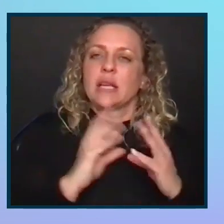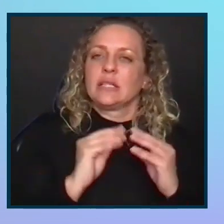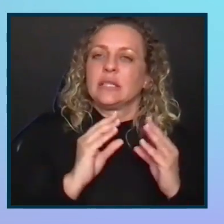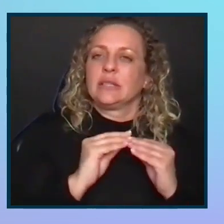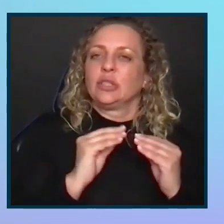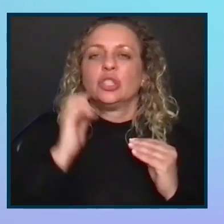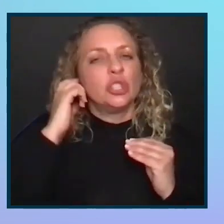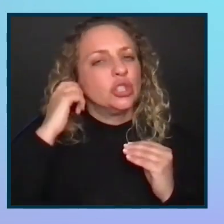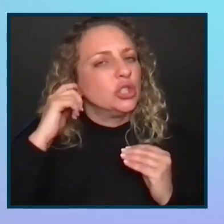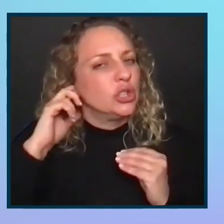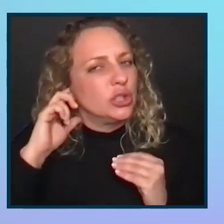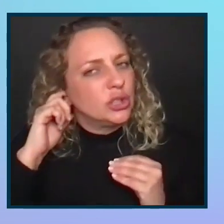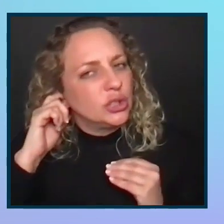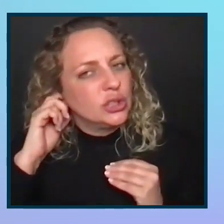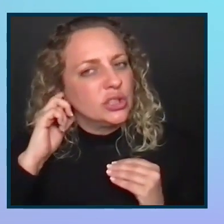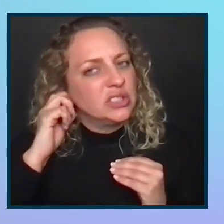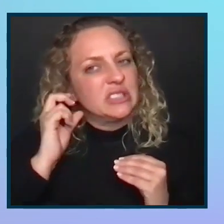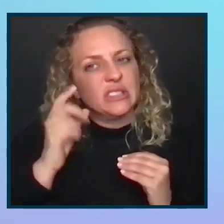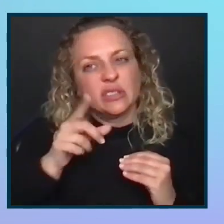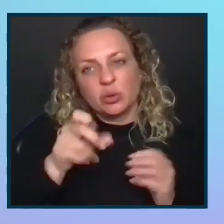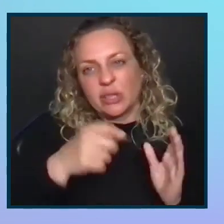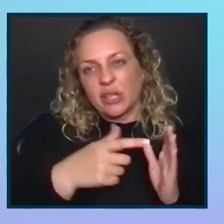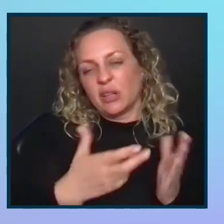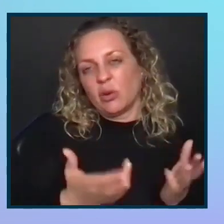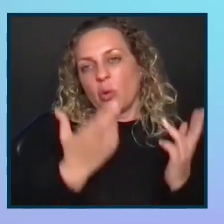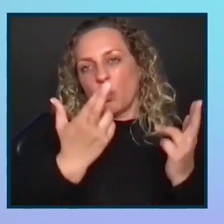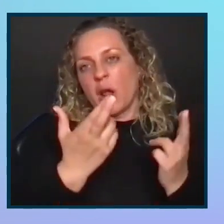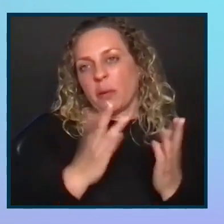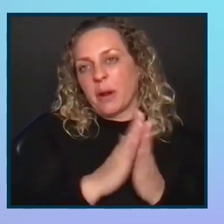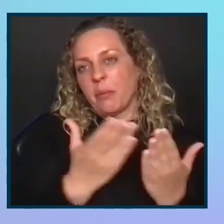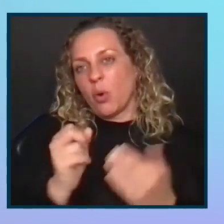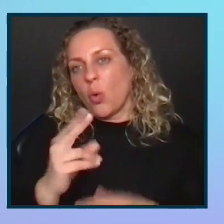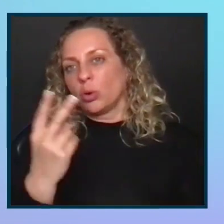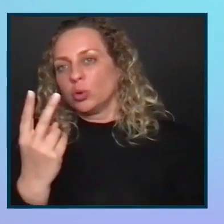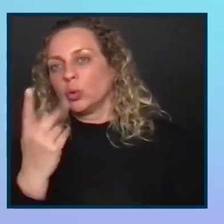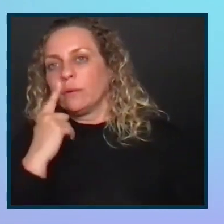Is there a book or two that you might recommend for those of us that are new to the topic?